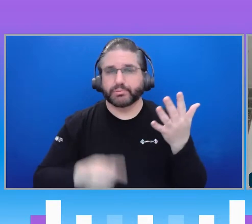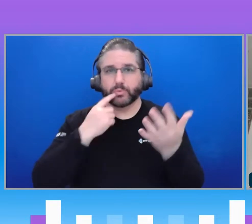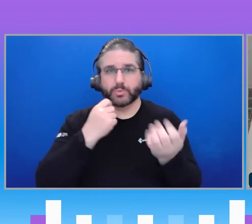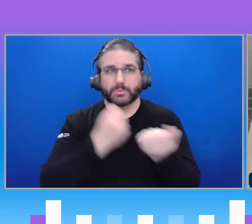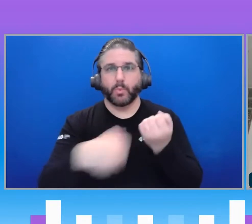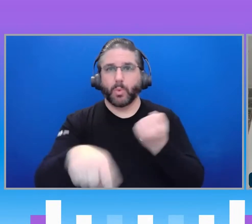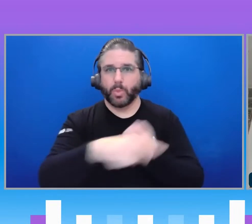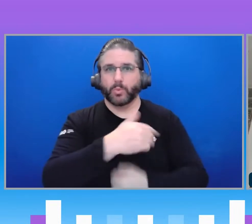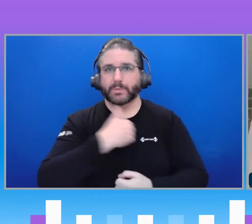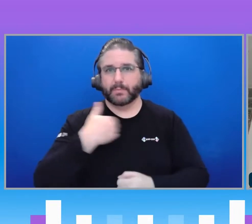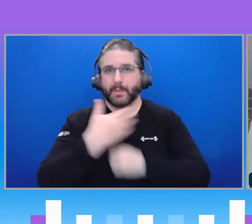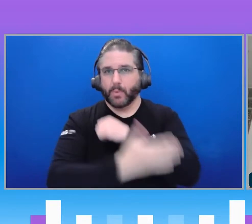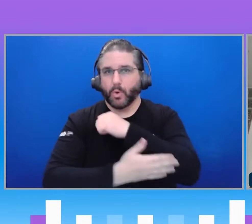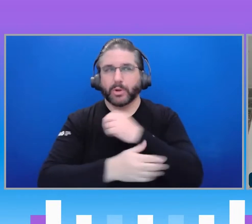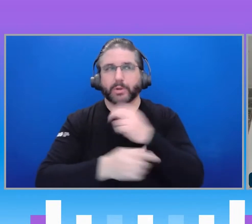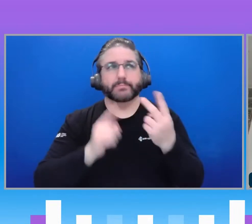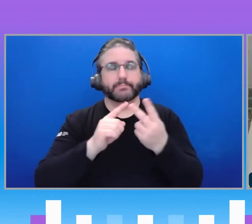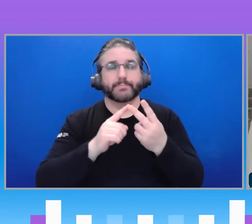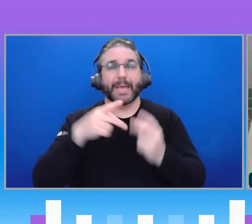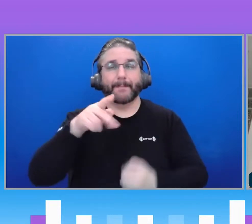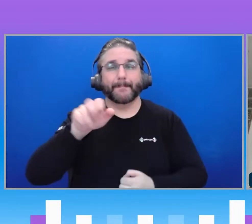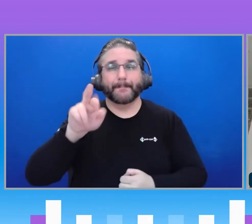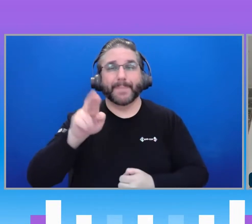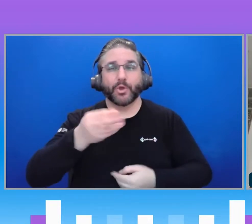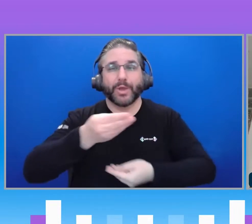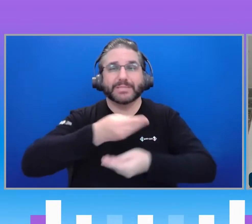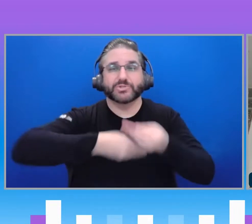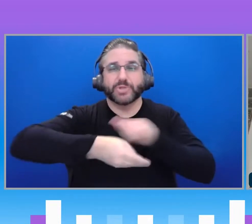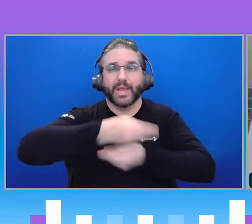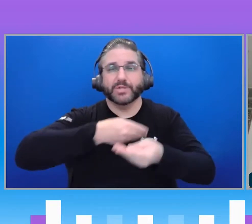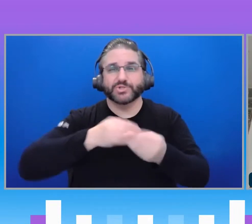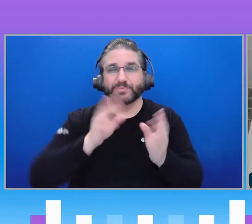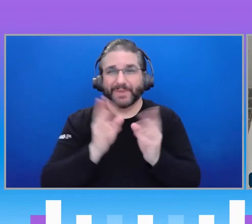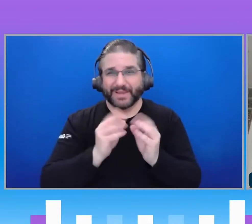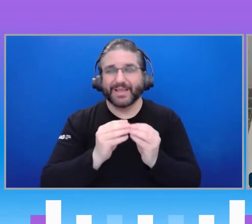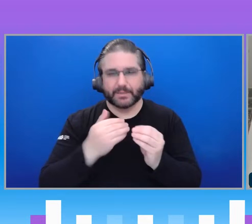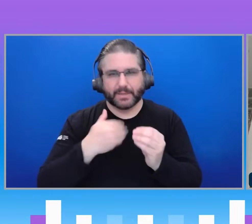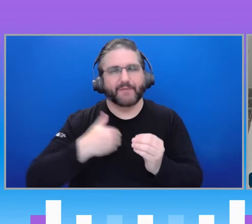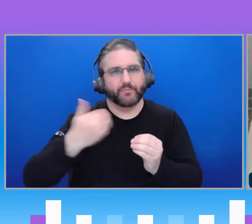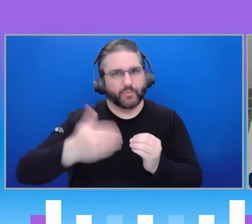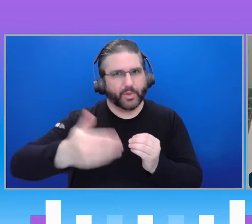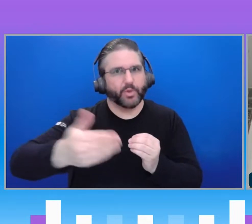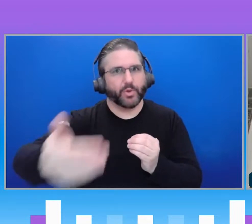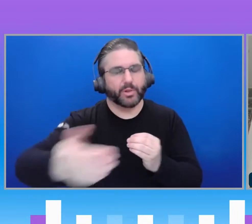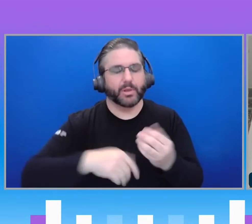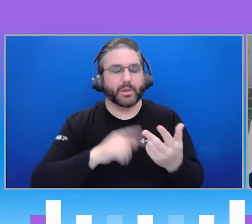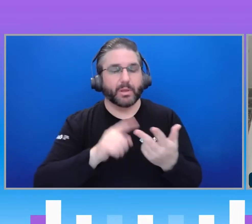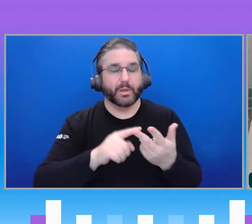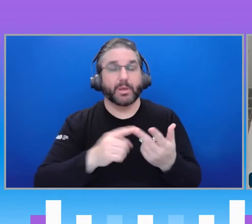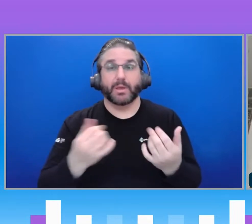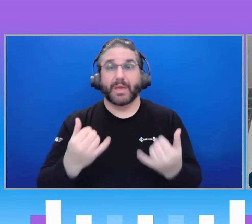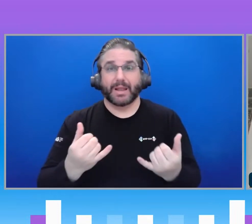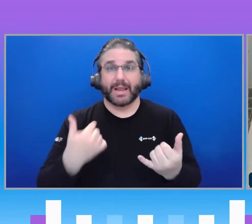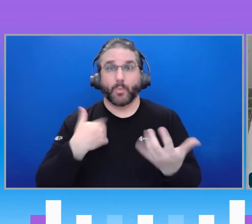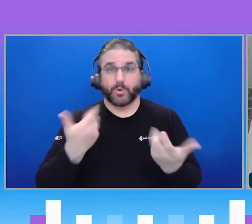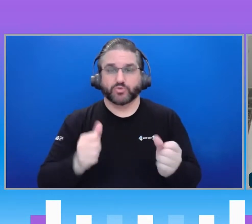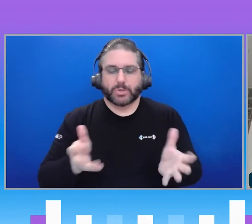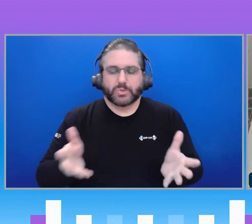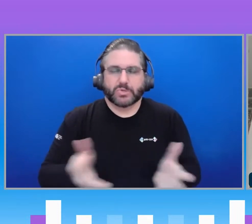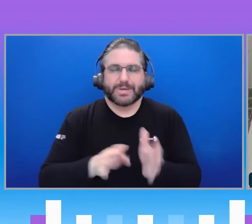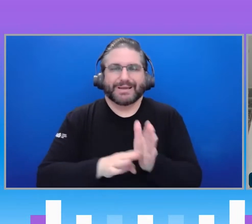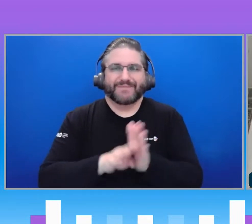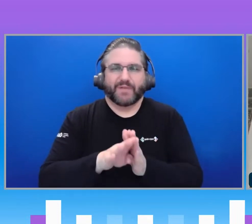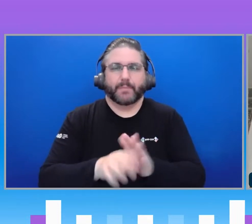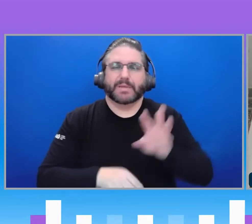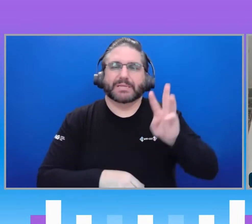have peer exchange meetings regularly. And now we are very much focused on developing those 6